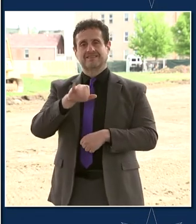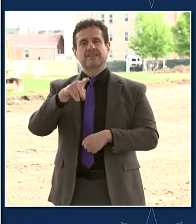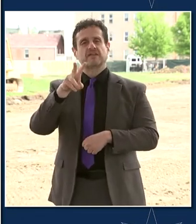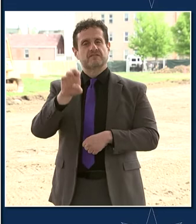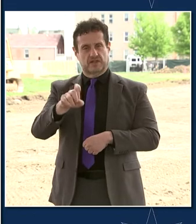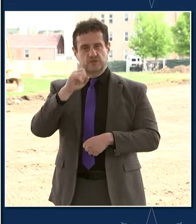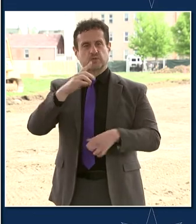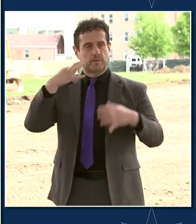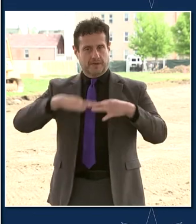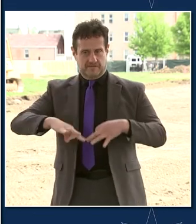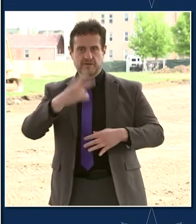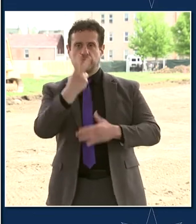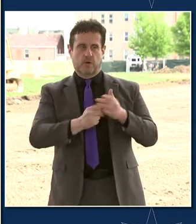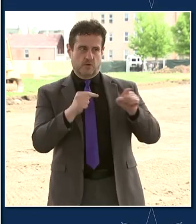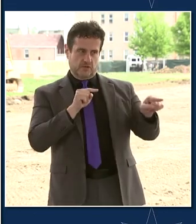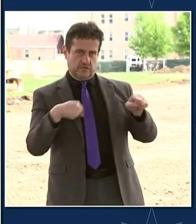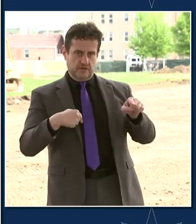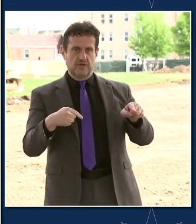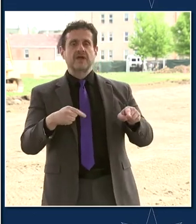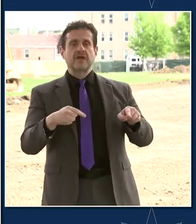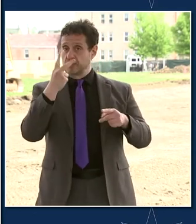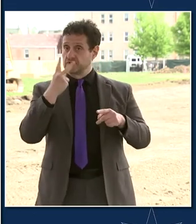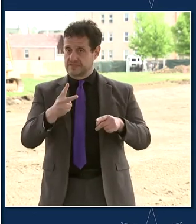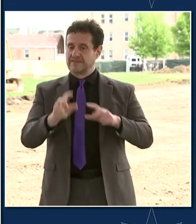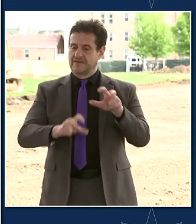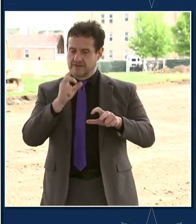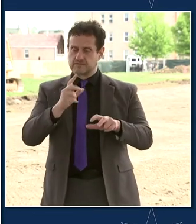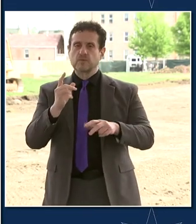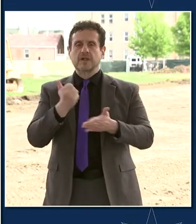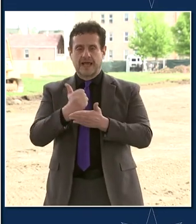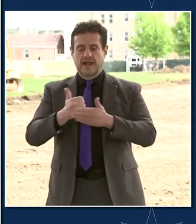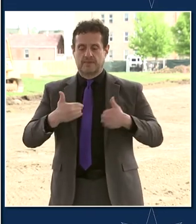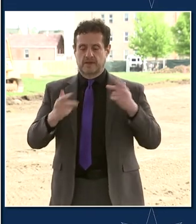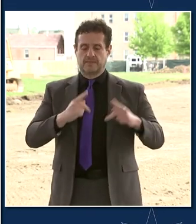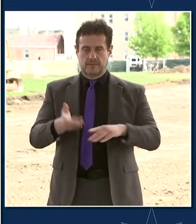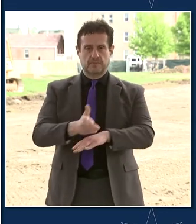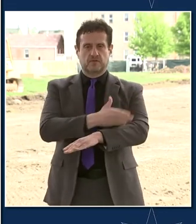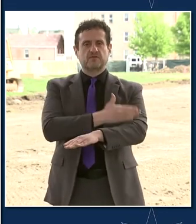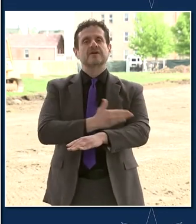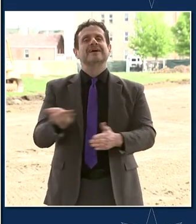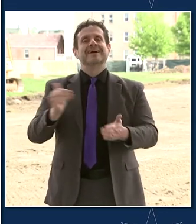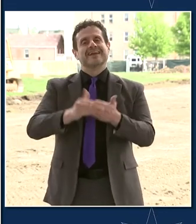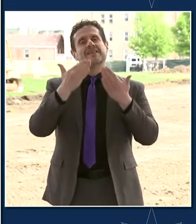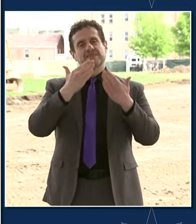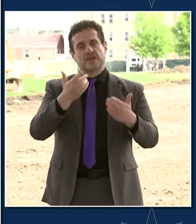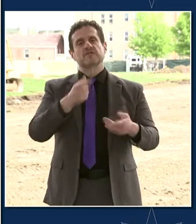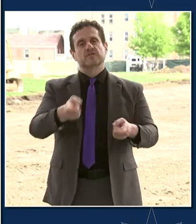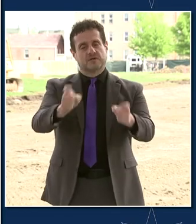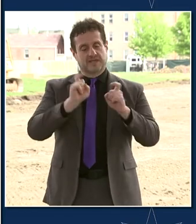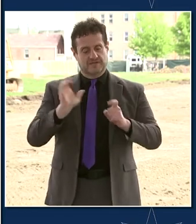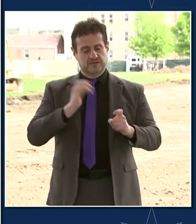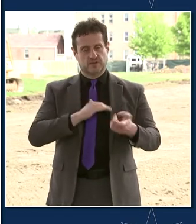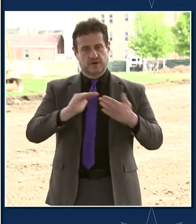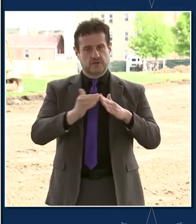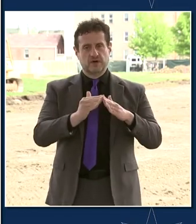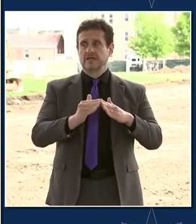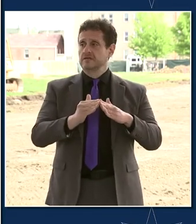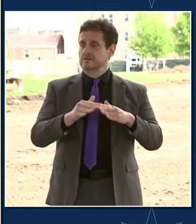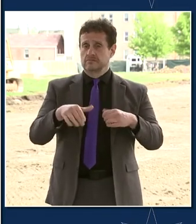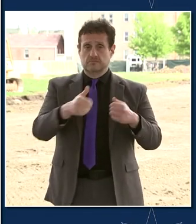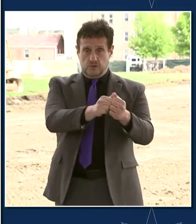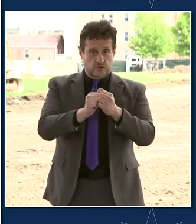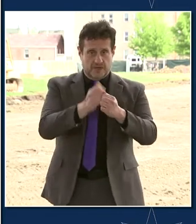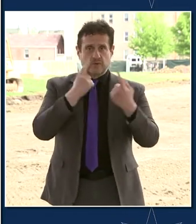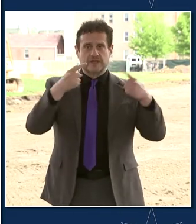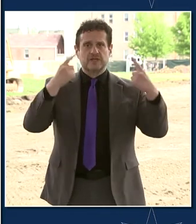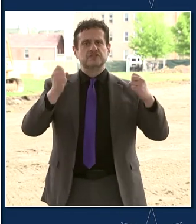gain in investing in our youth. Once again, we thank you for our contribution to our community. Together, we can work to achieve amazing things, not just